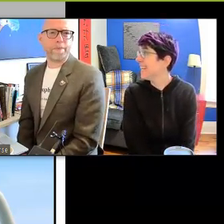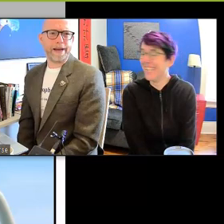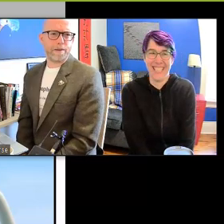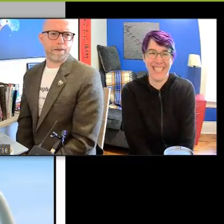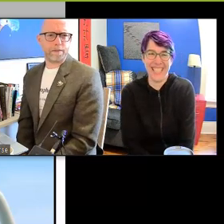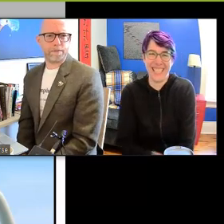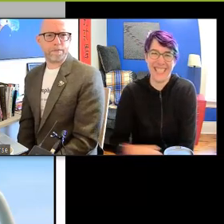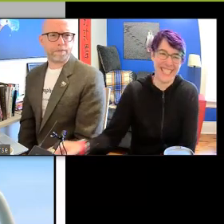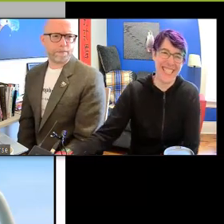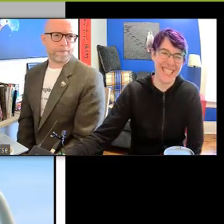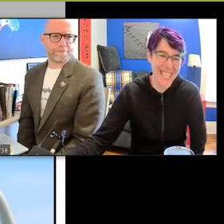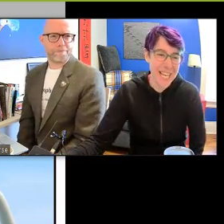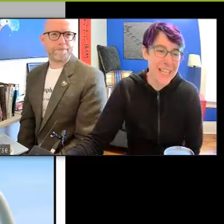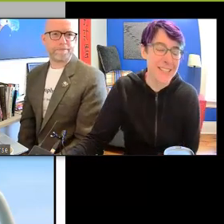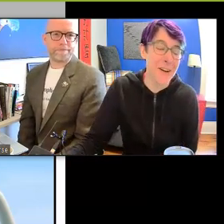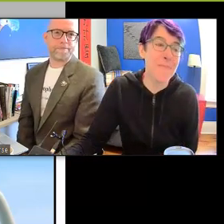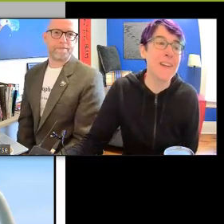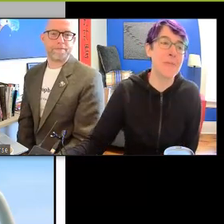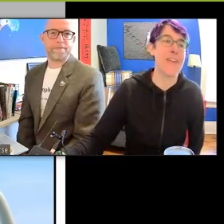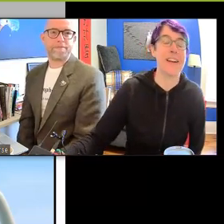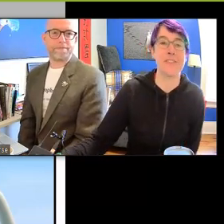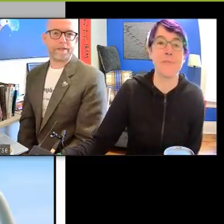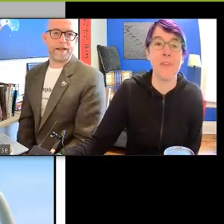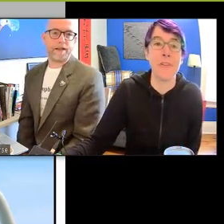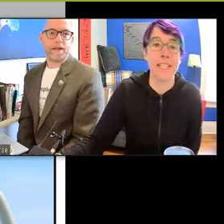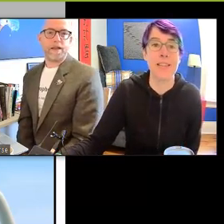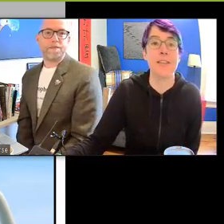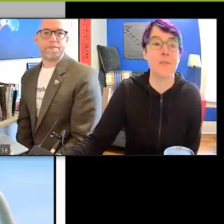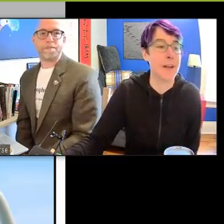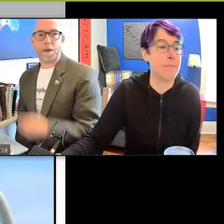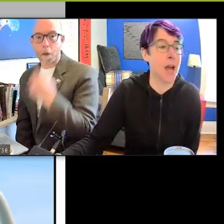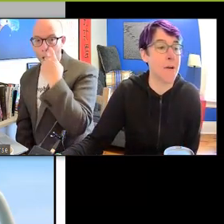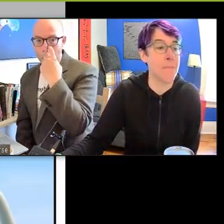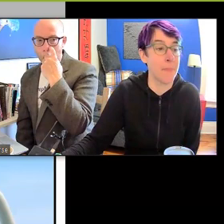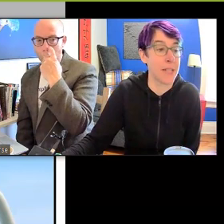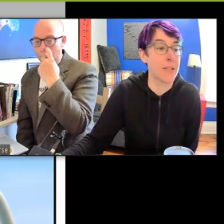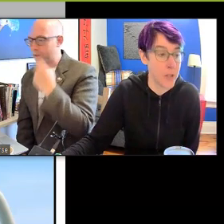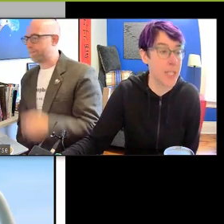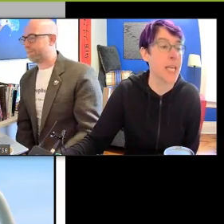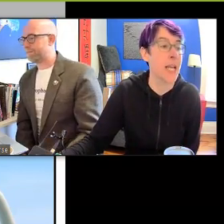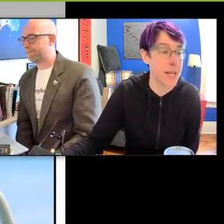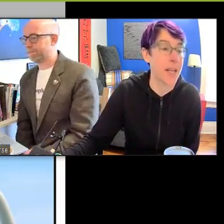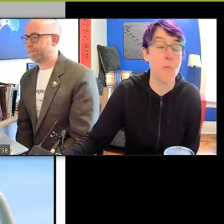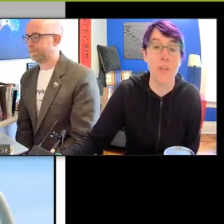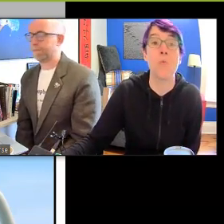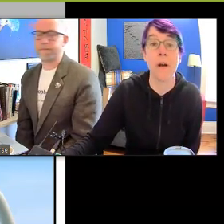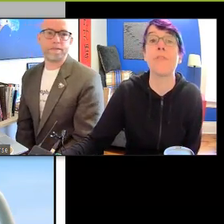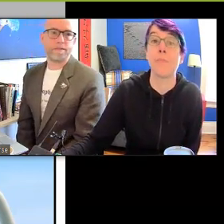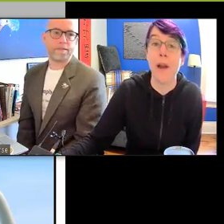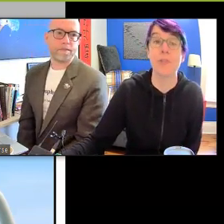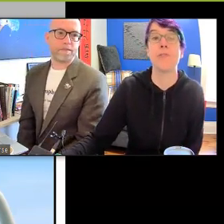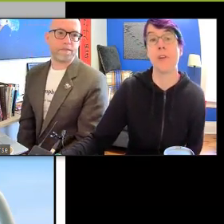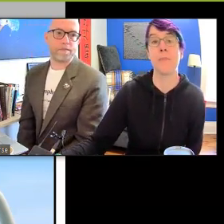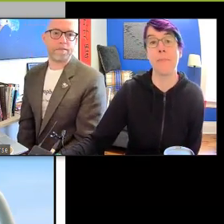Ray Romano? So multiple factors. We've already said this, right? But certainly hunting was one